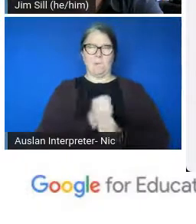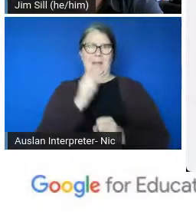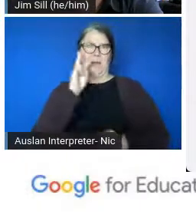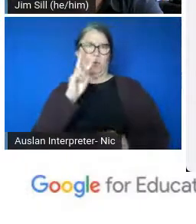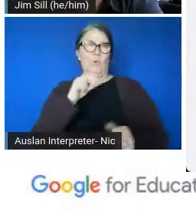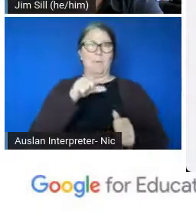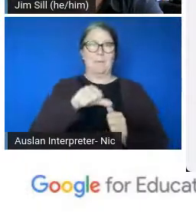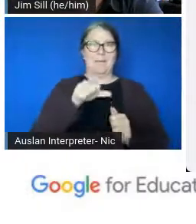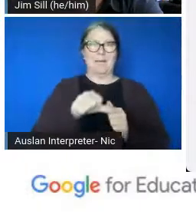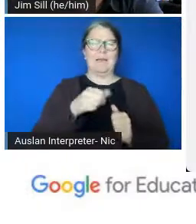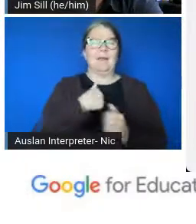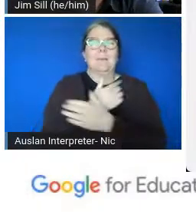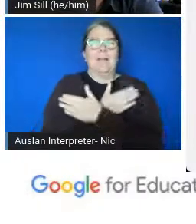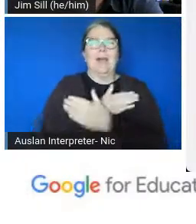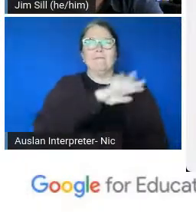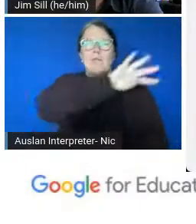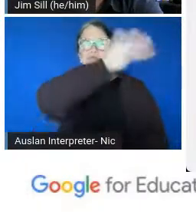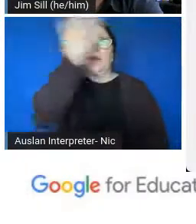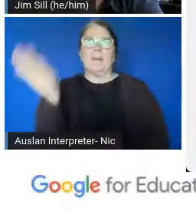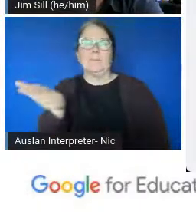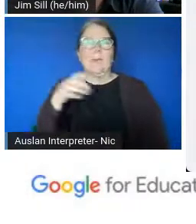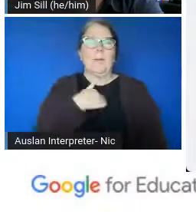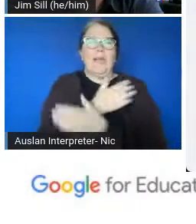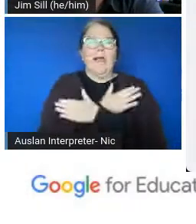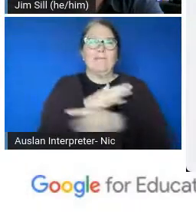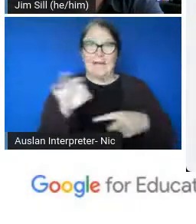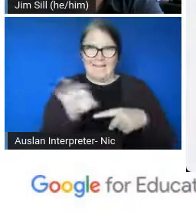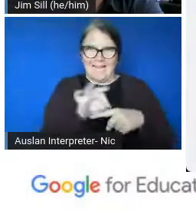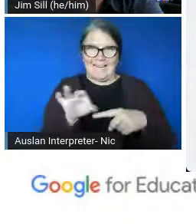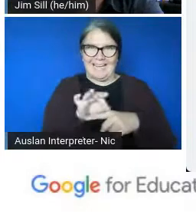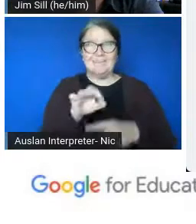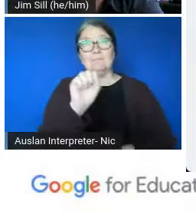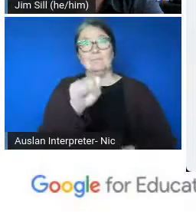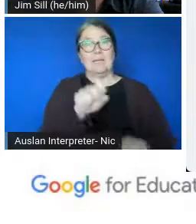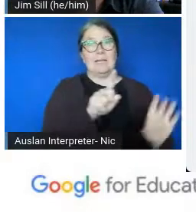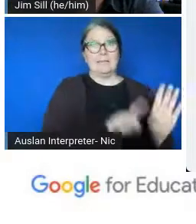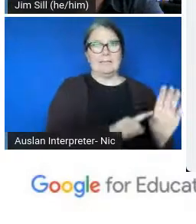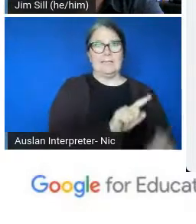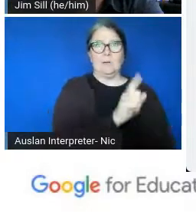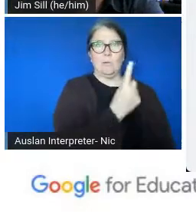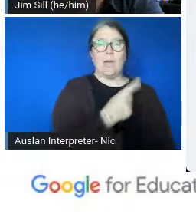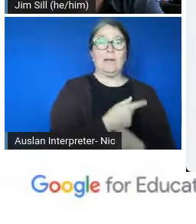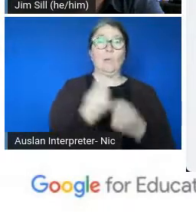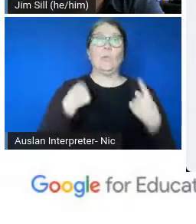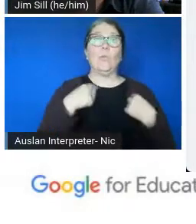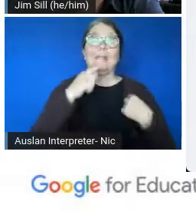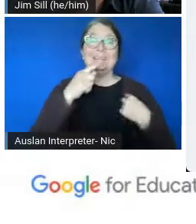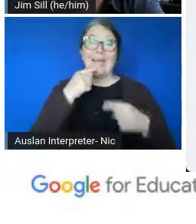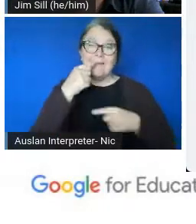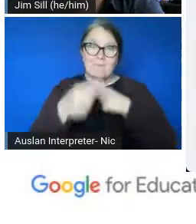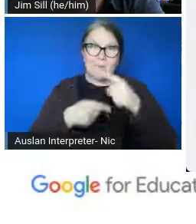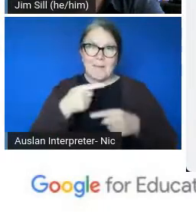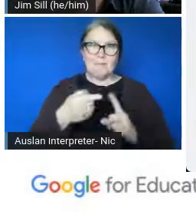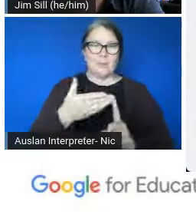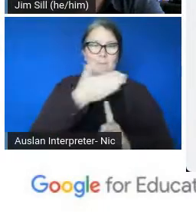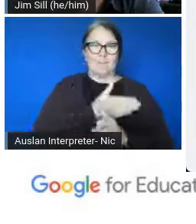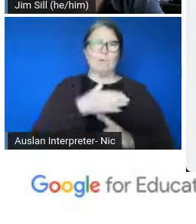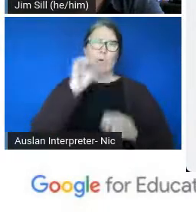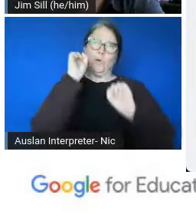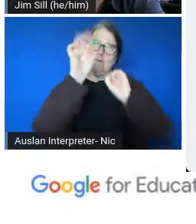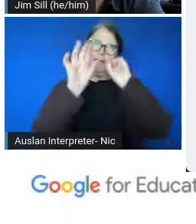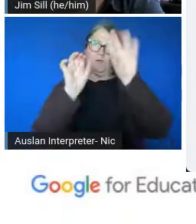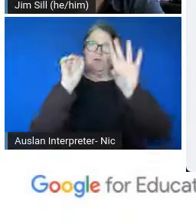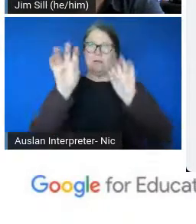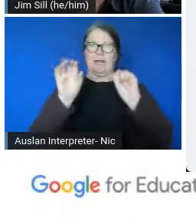the rainbow and the jazzing and all of that. Although in year one, we have to say information before decoration, because otherwise they spend their